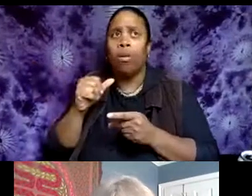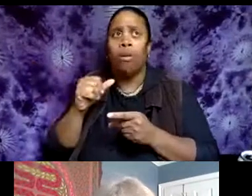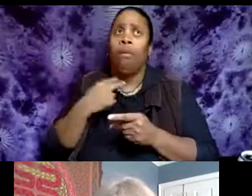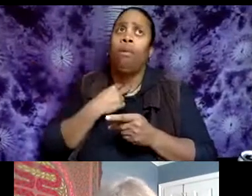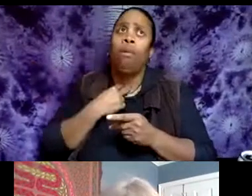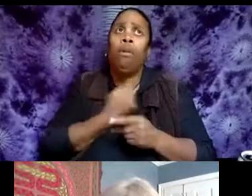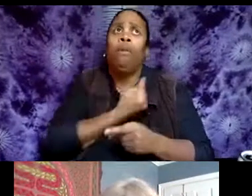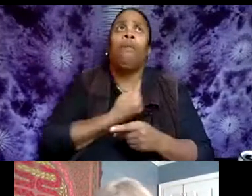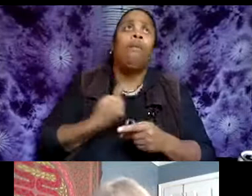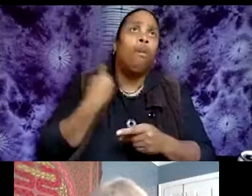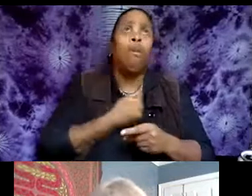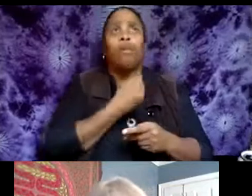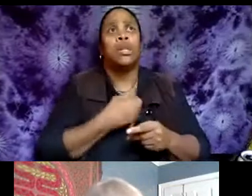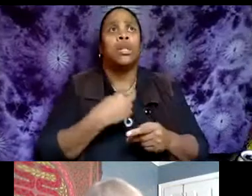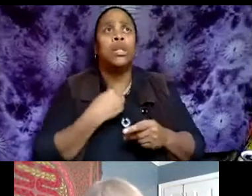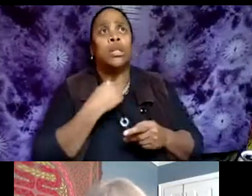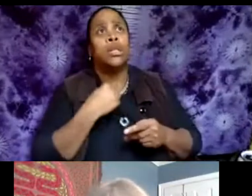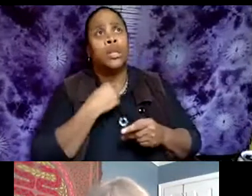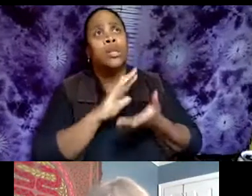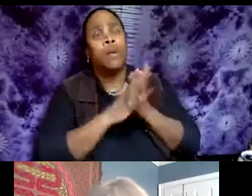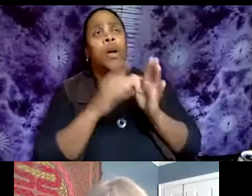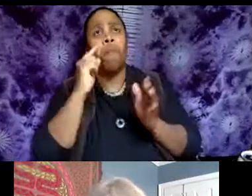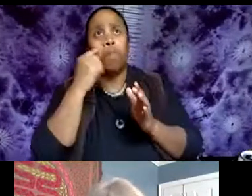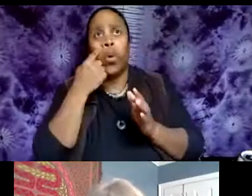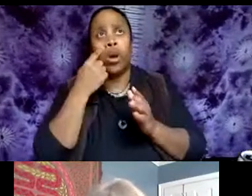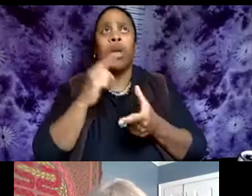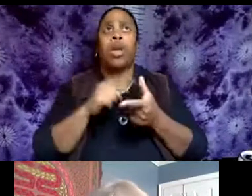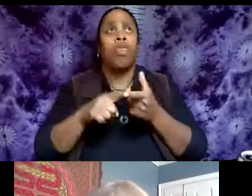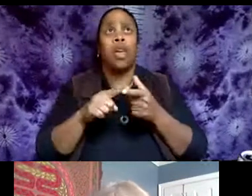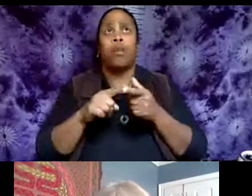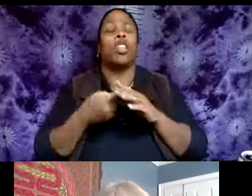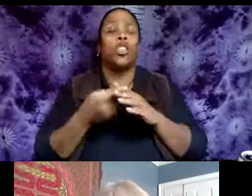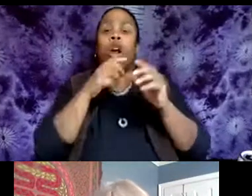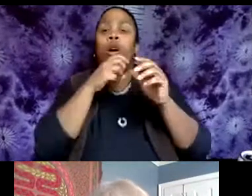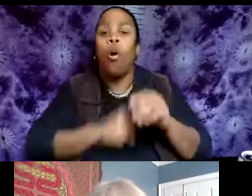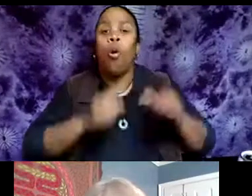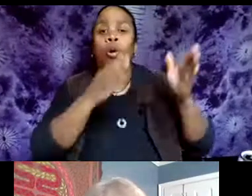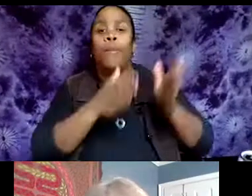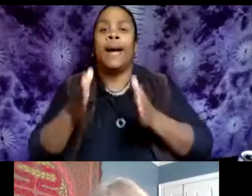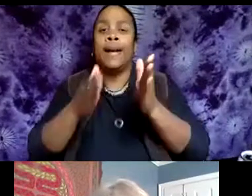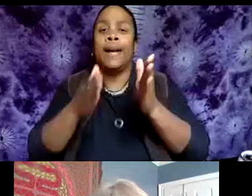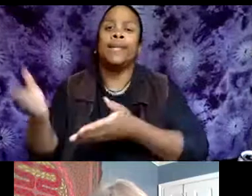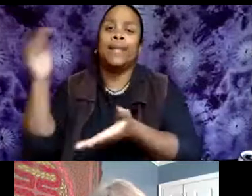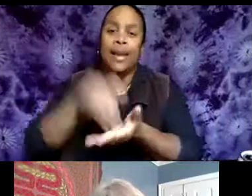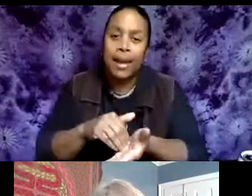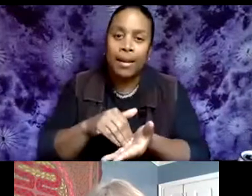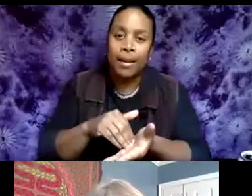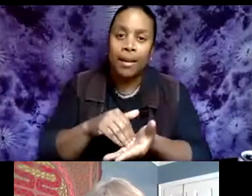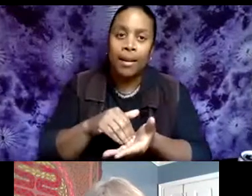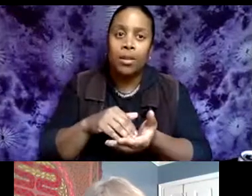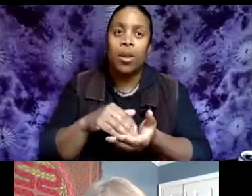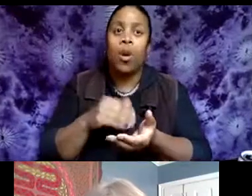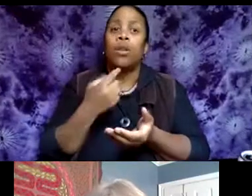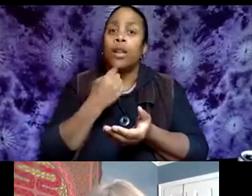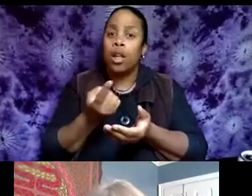going, because sometimes when we're lonely, we get bored and we fall back into our old patterns. So I'm going to say, yay for you. It tells